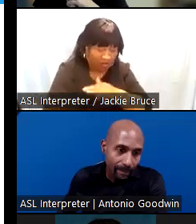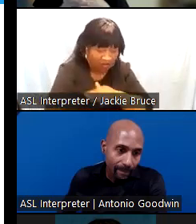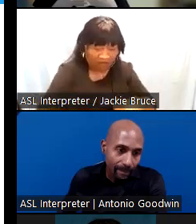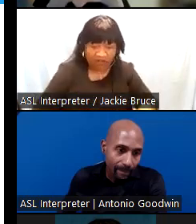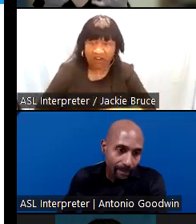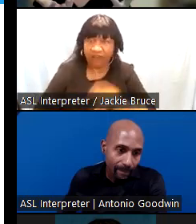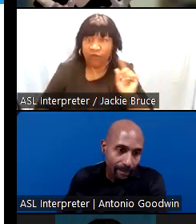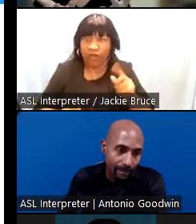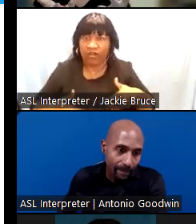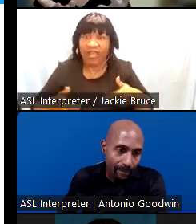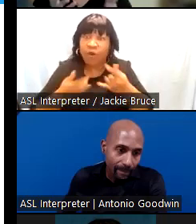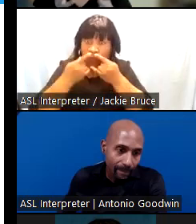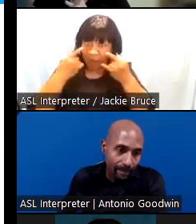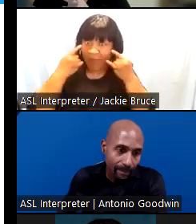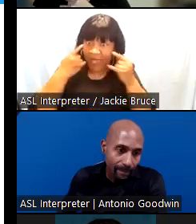You want to wear a mask.